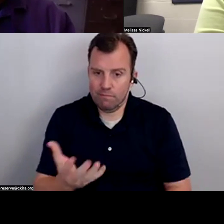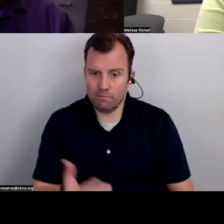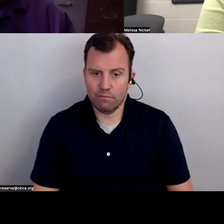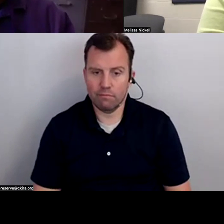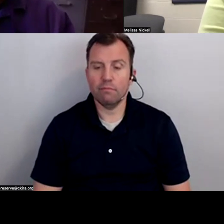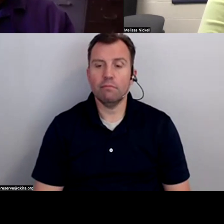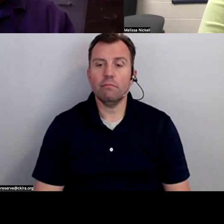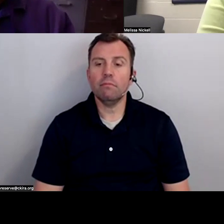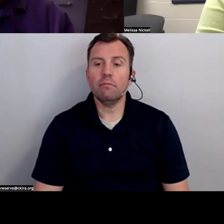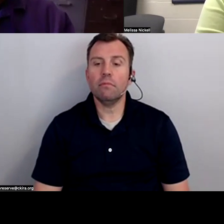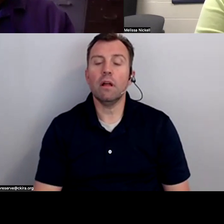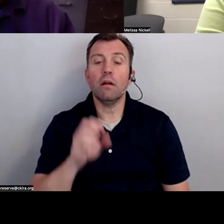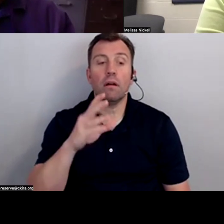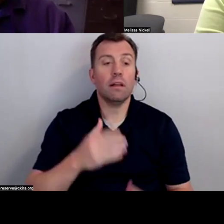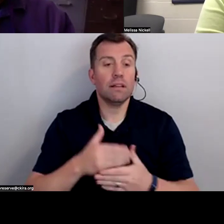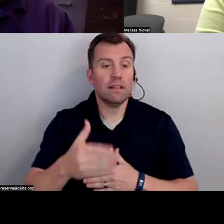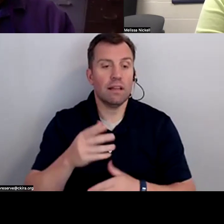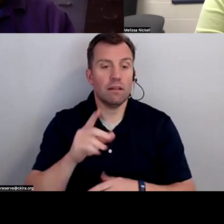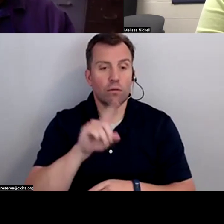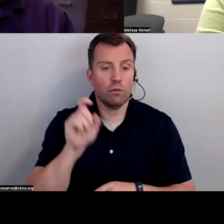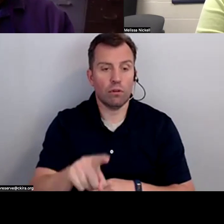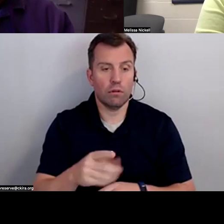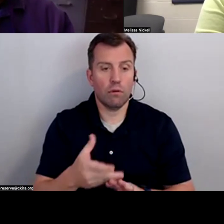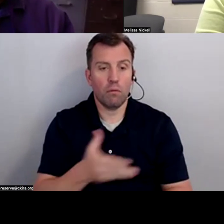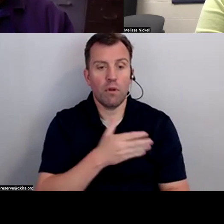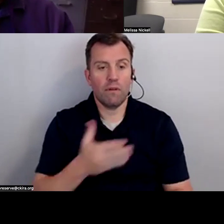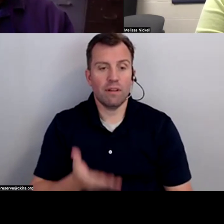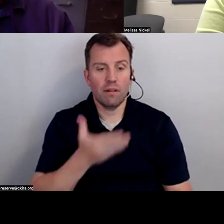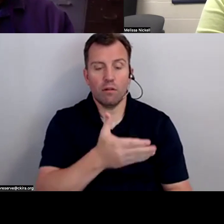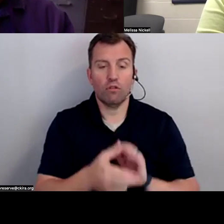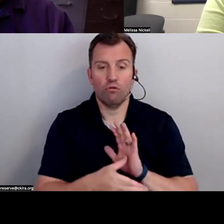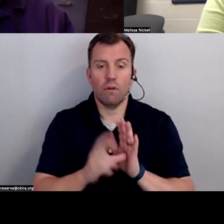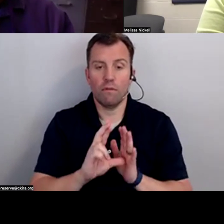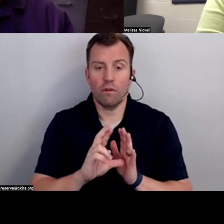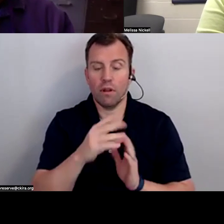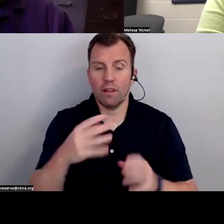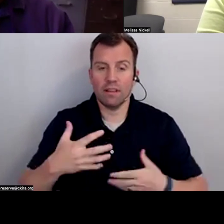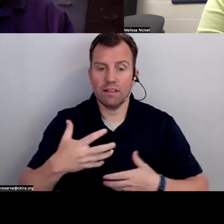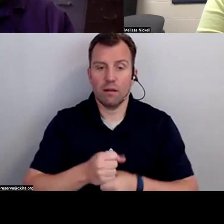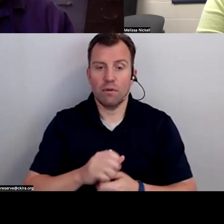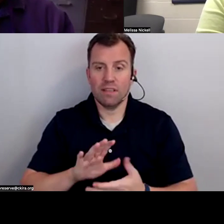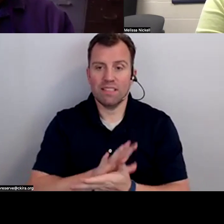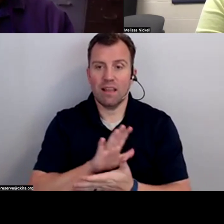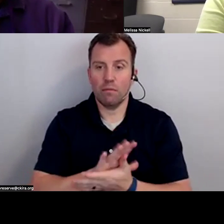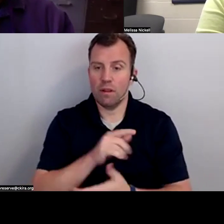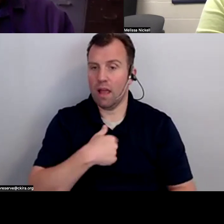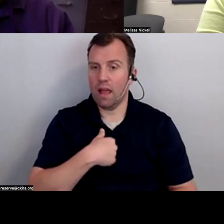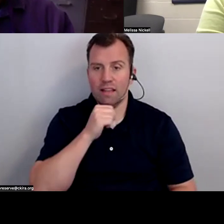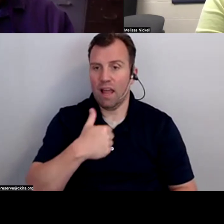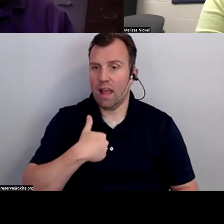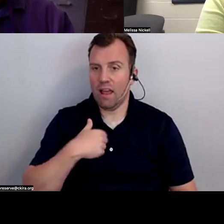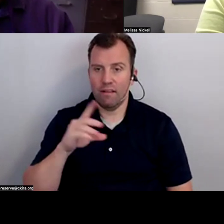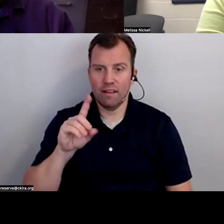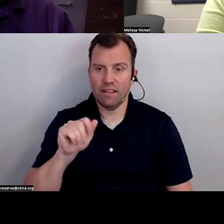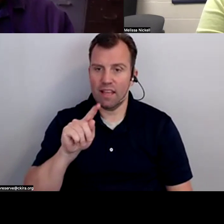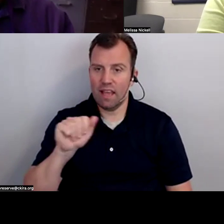All right, next question says, from a previous submission, the reviewers mentioned in the summary statement that I didn't have a data management